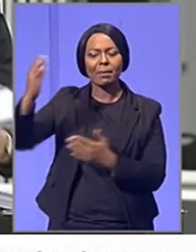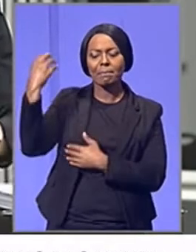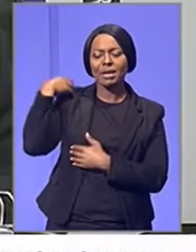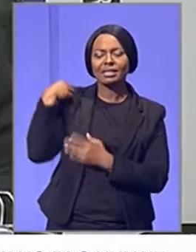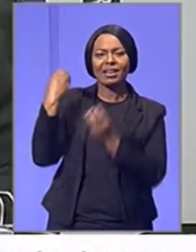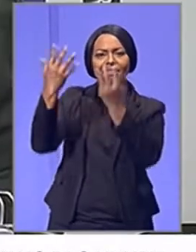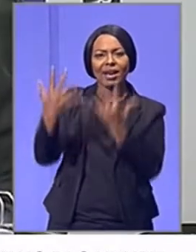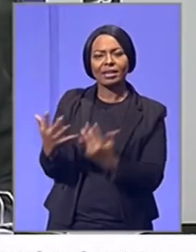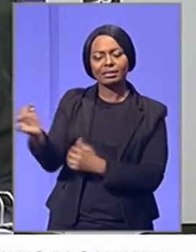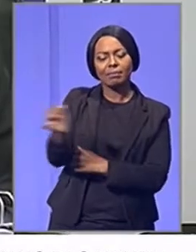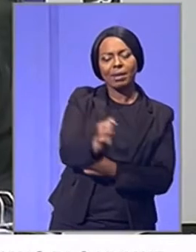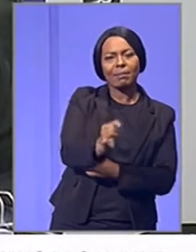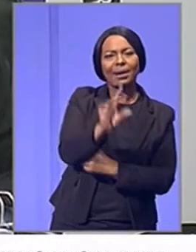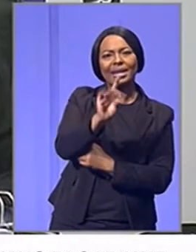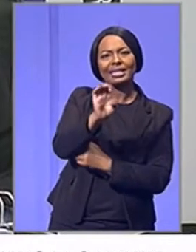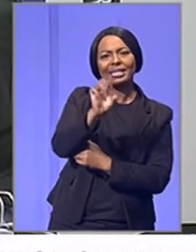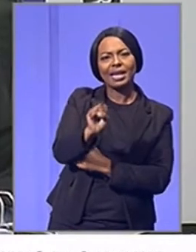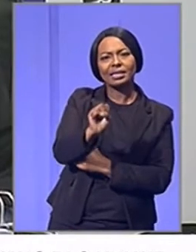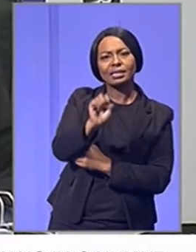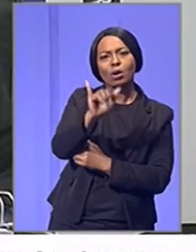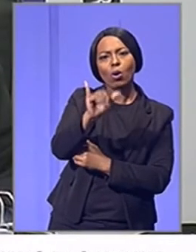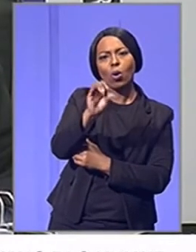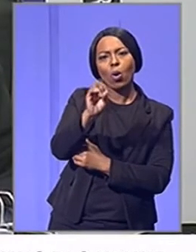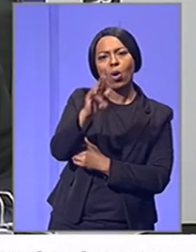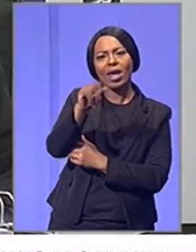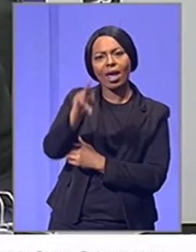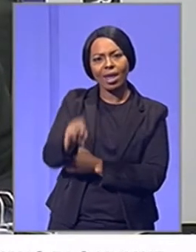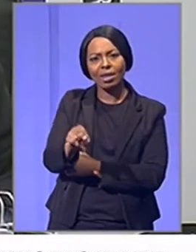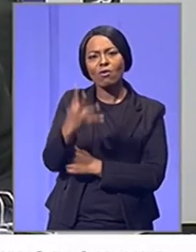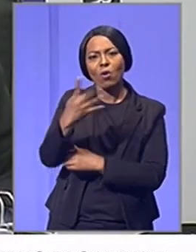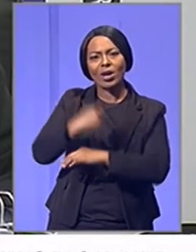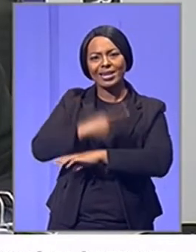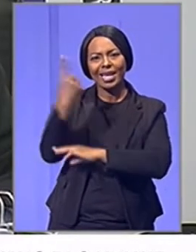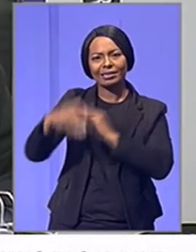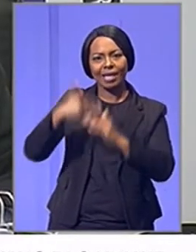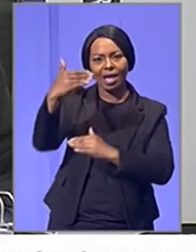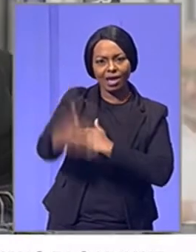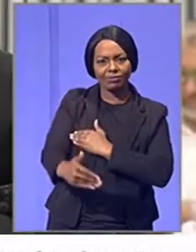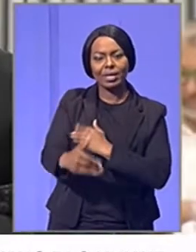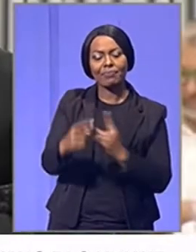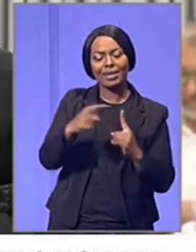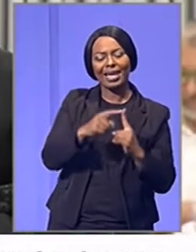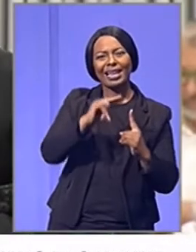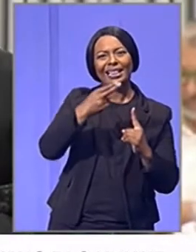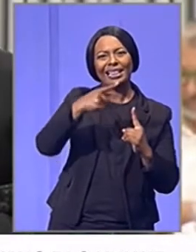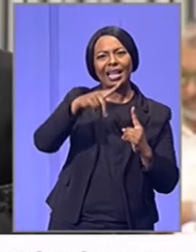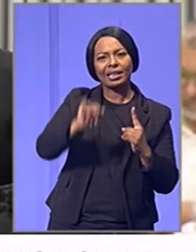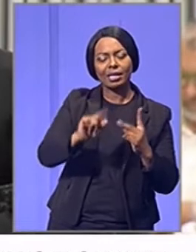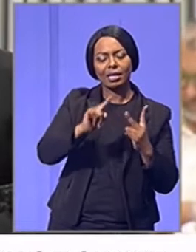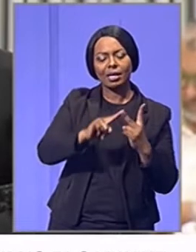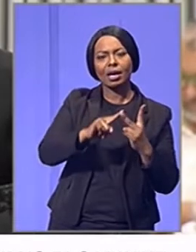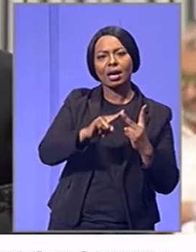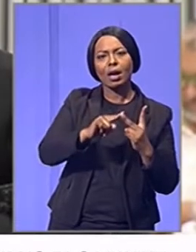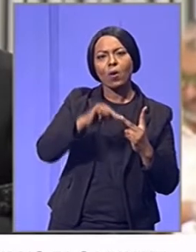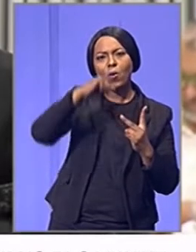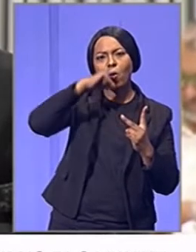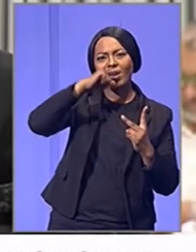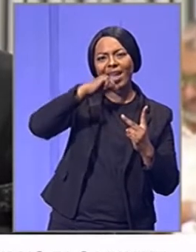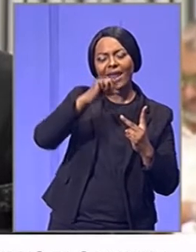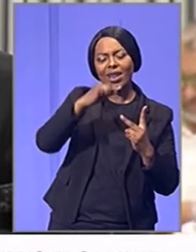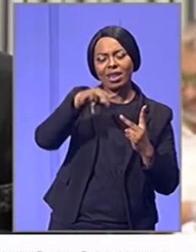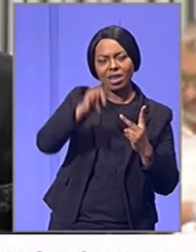thapiwa Des van Rooyen mo matsatsing a le mane. E ne ya re moragonyana Nhlanhla le Gordhan ba tlosiwa mo maemong jaaka ditona tsa matlotlo ka ntlha ya go